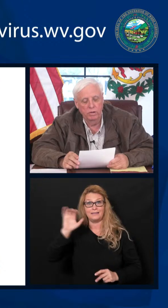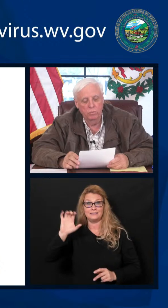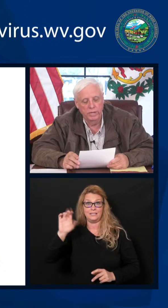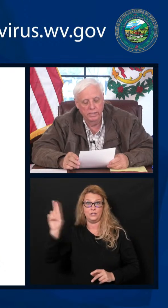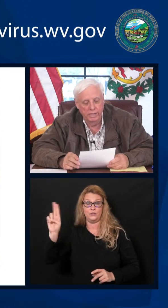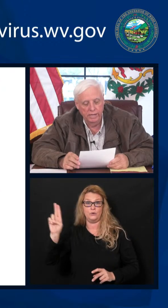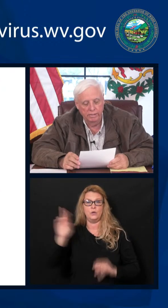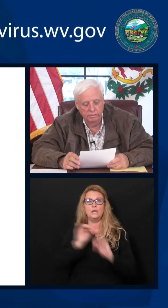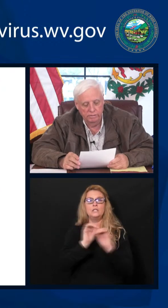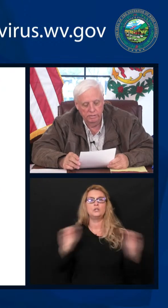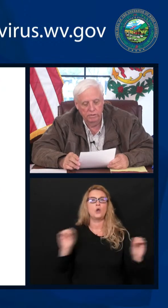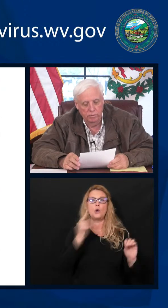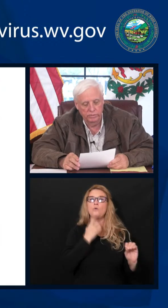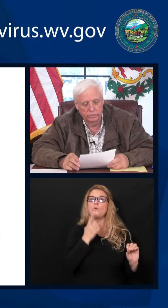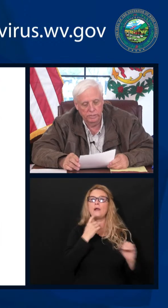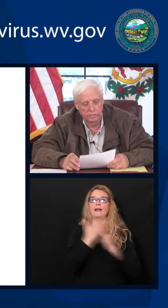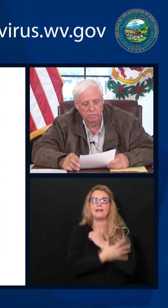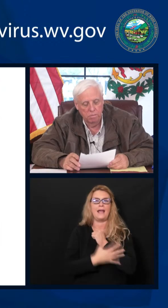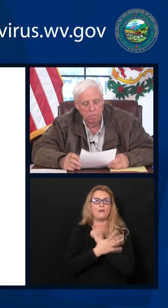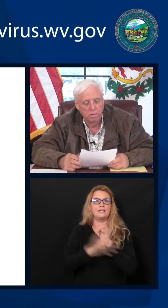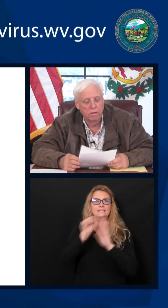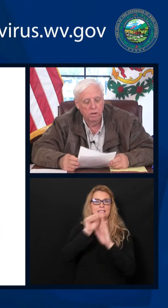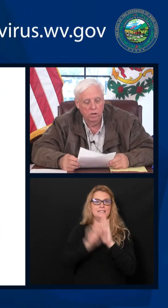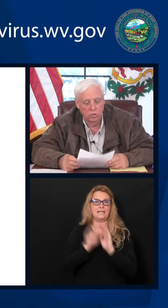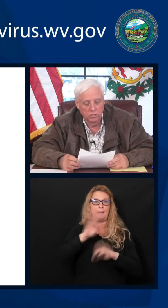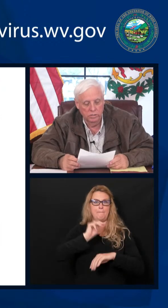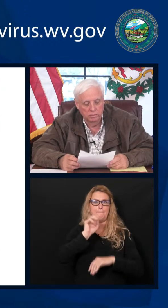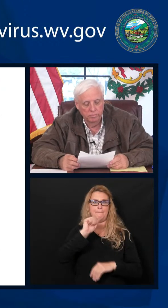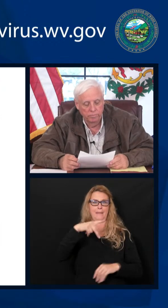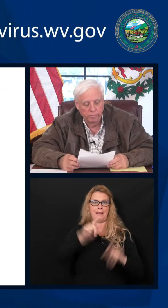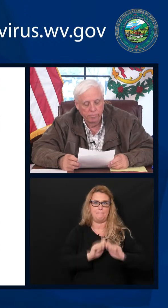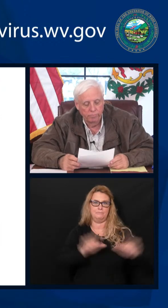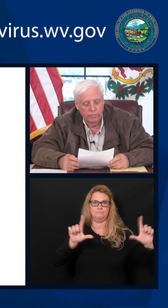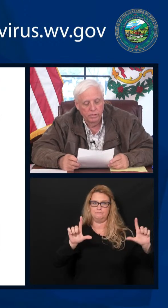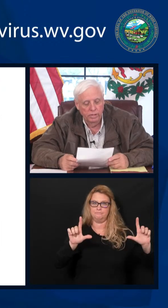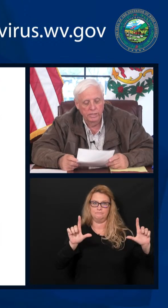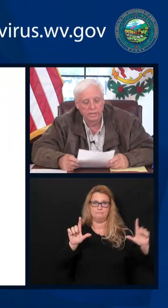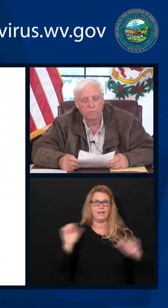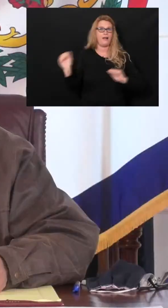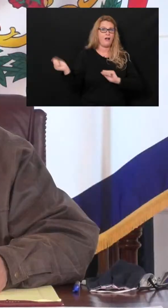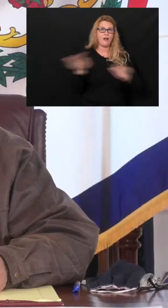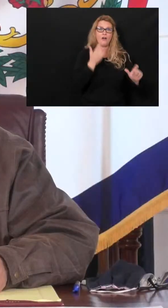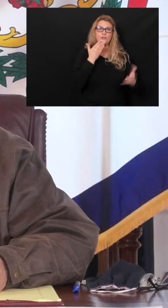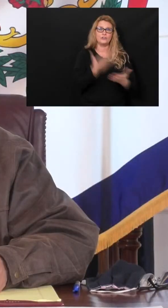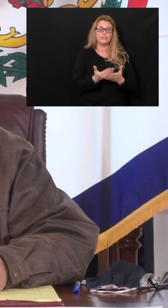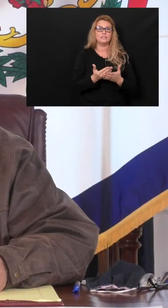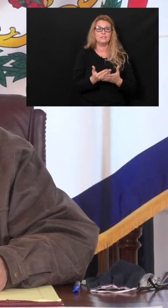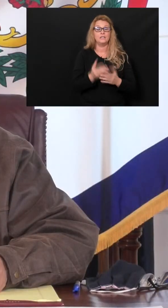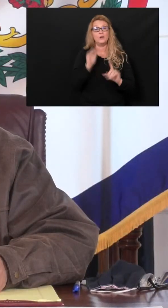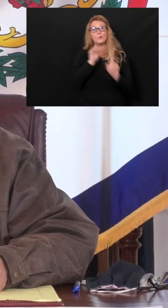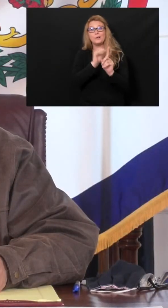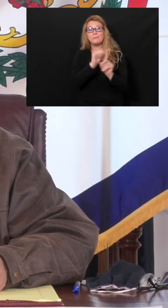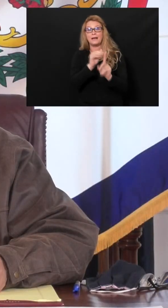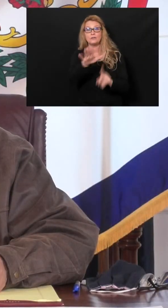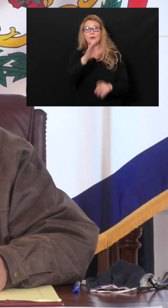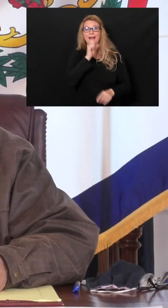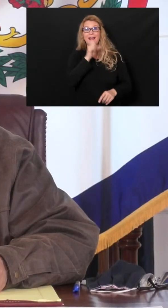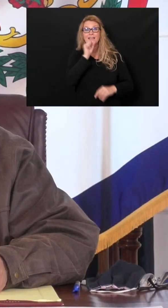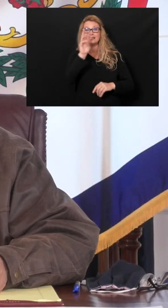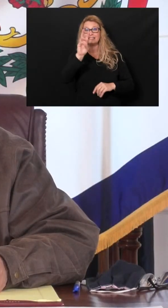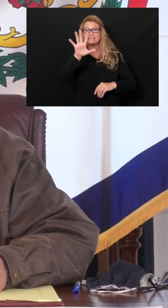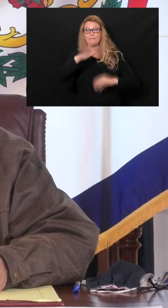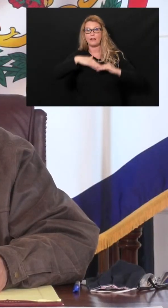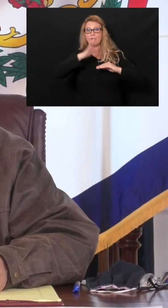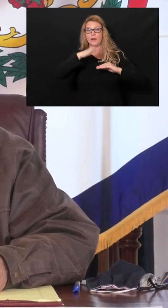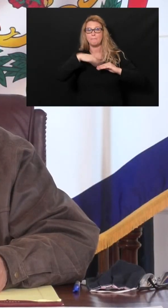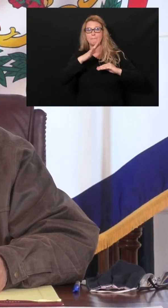have no red counties in the state of West Virginia. All good. Again, I remind you, if you're 65 years of age and